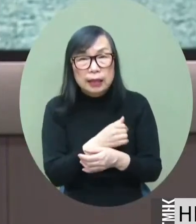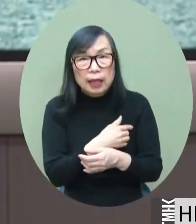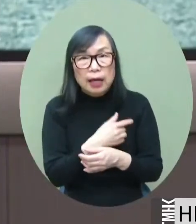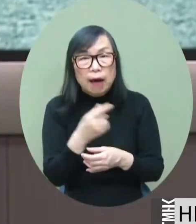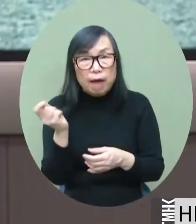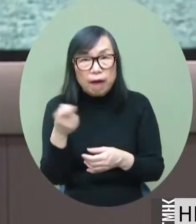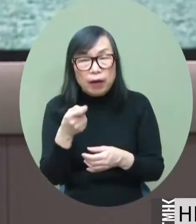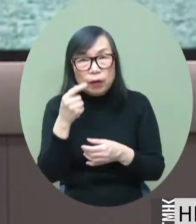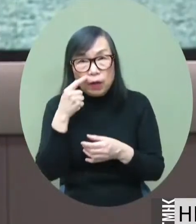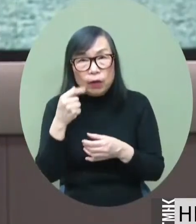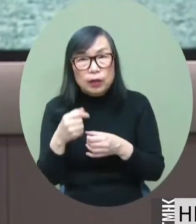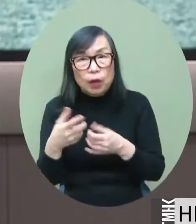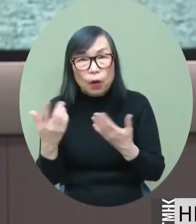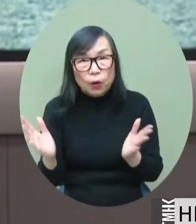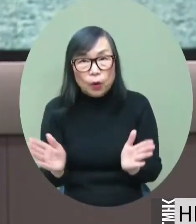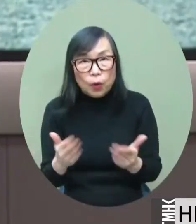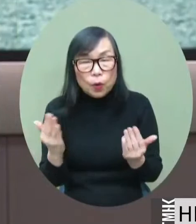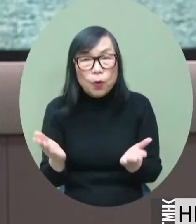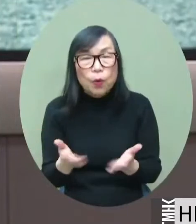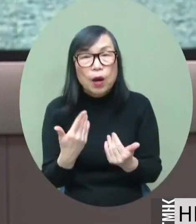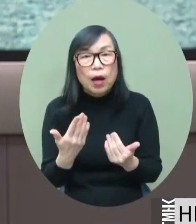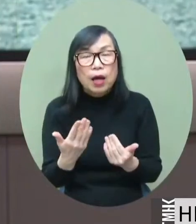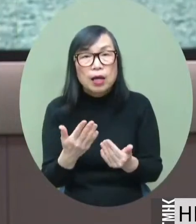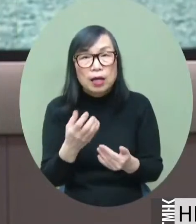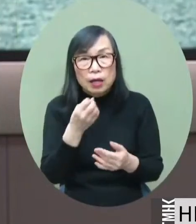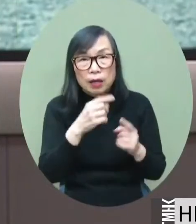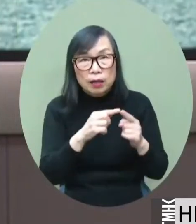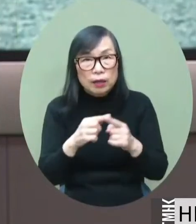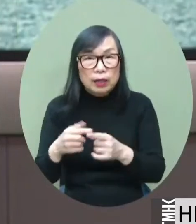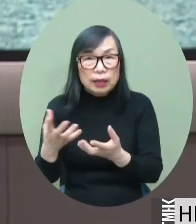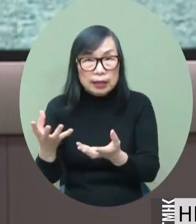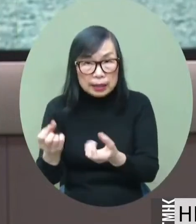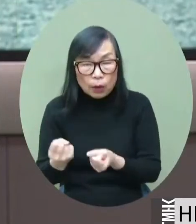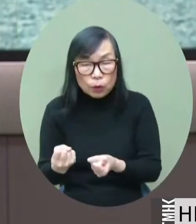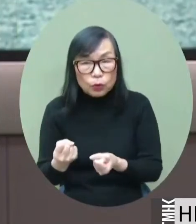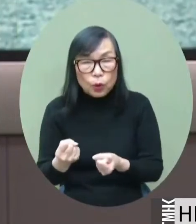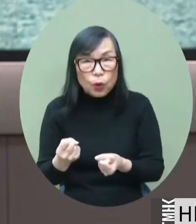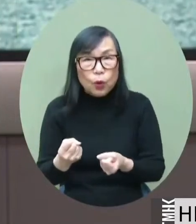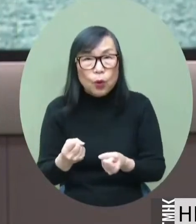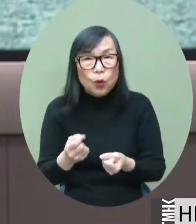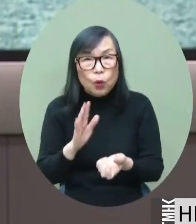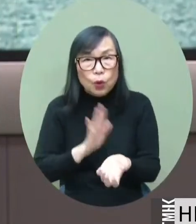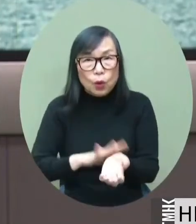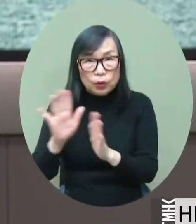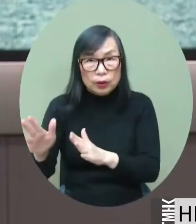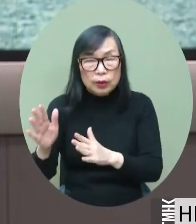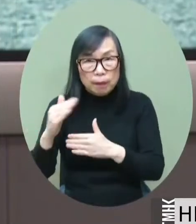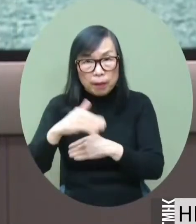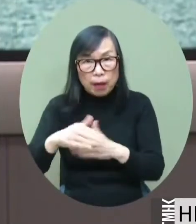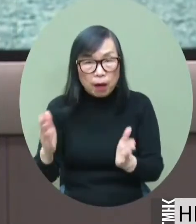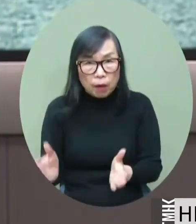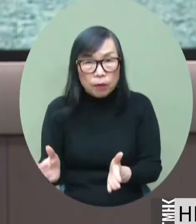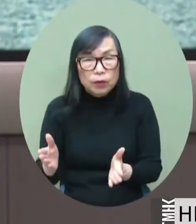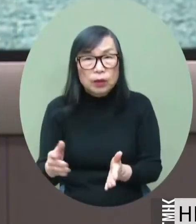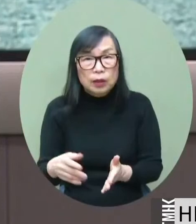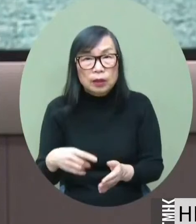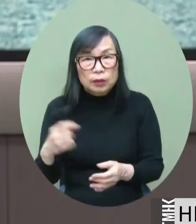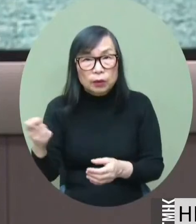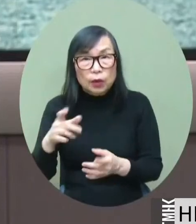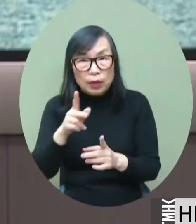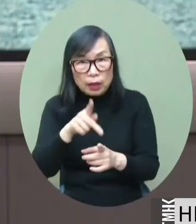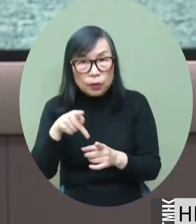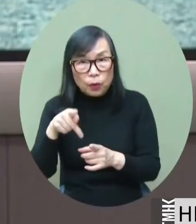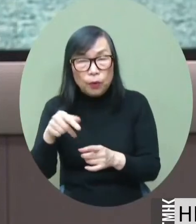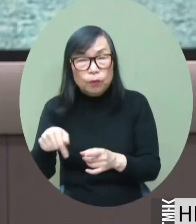The RAT to be conducted at this weekend. Now, we encourage everyone in the community, after